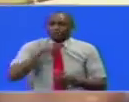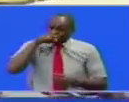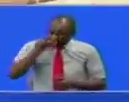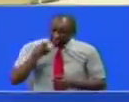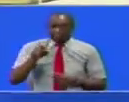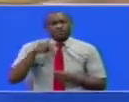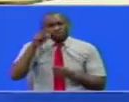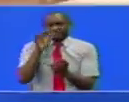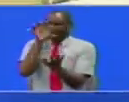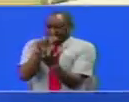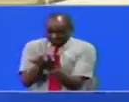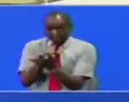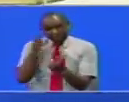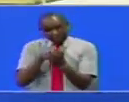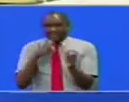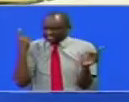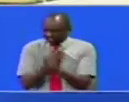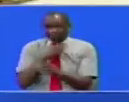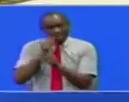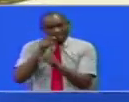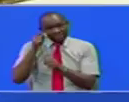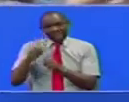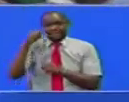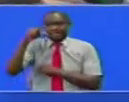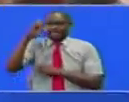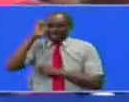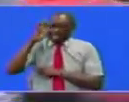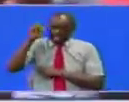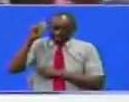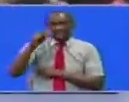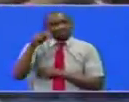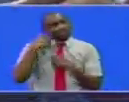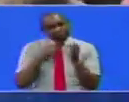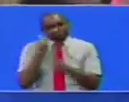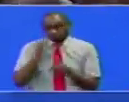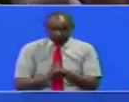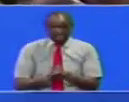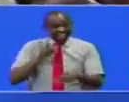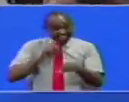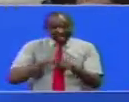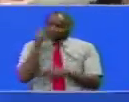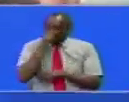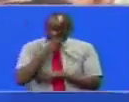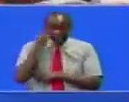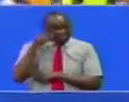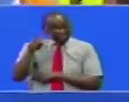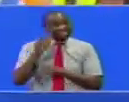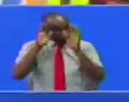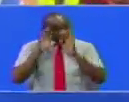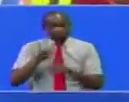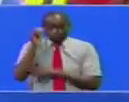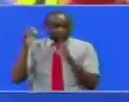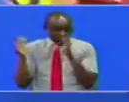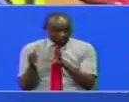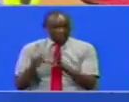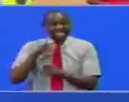be trapped in an archaic organization called GEMA. While the Tharaka Nithi vote is crucial to Jubilee, the onslaught here